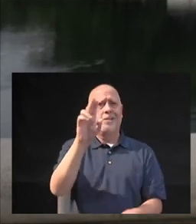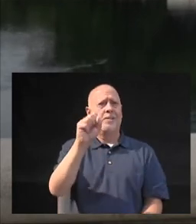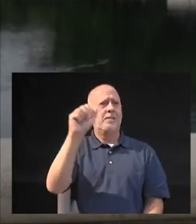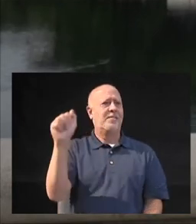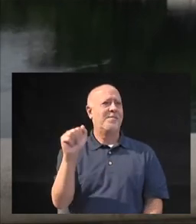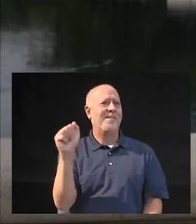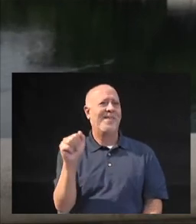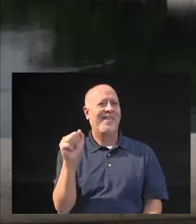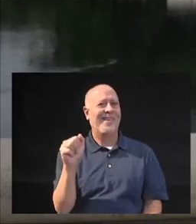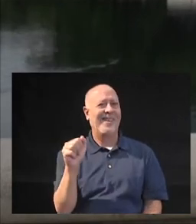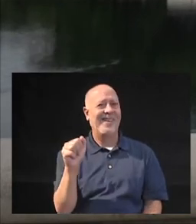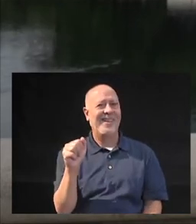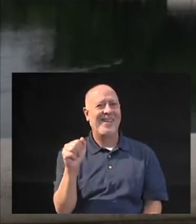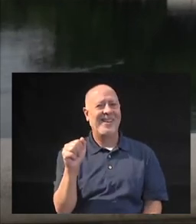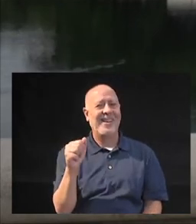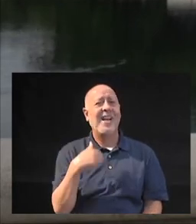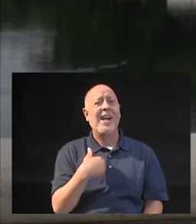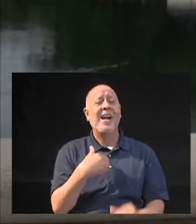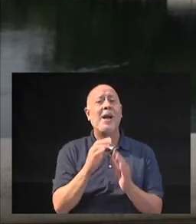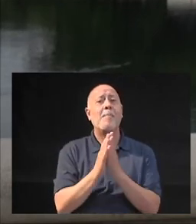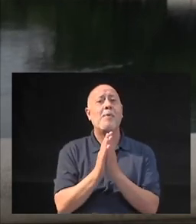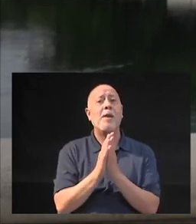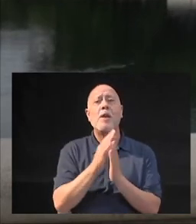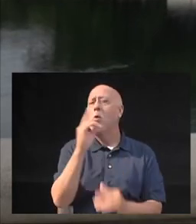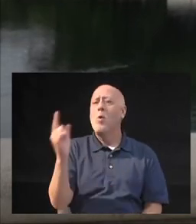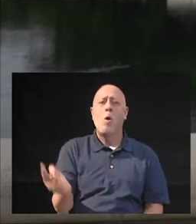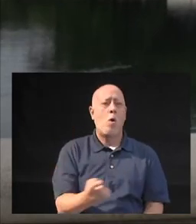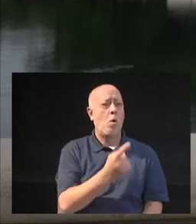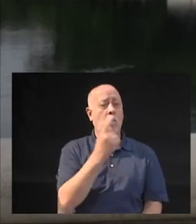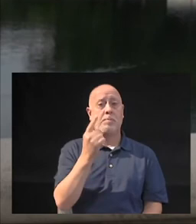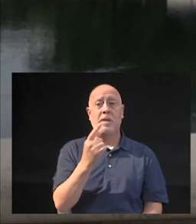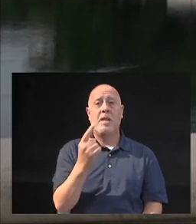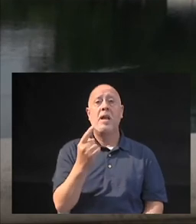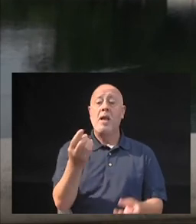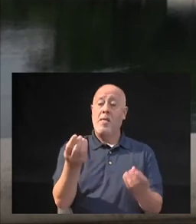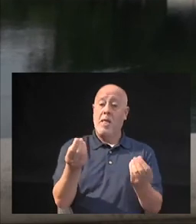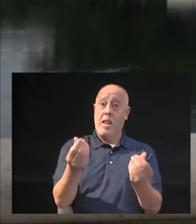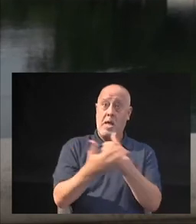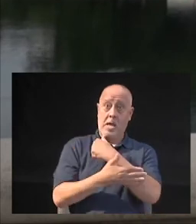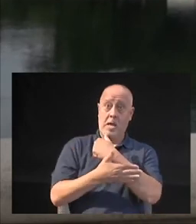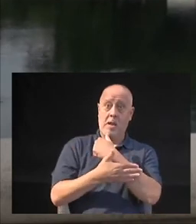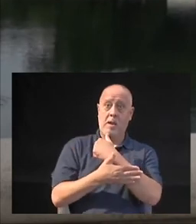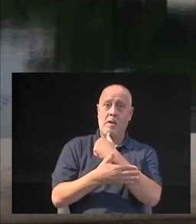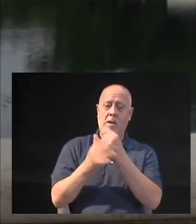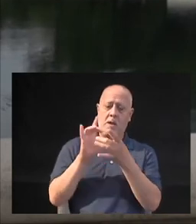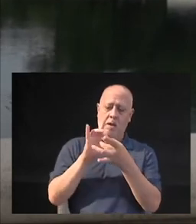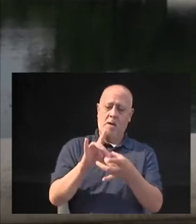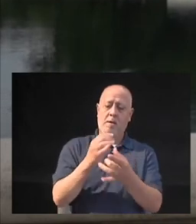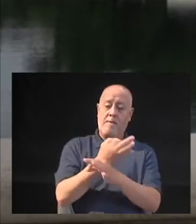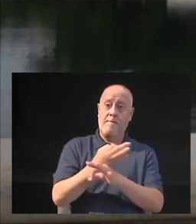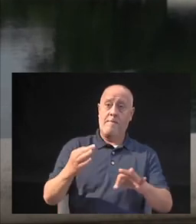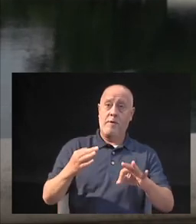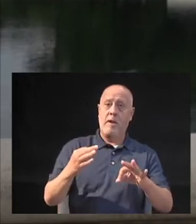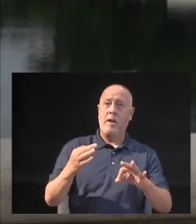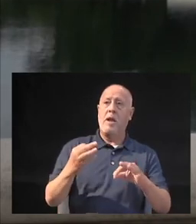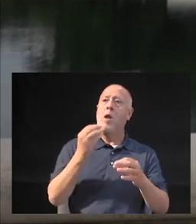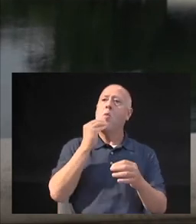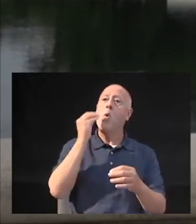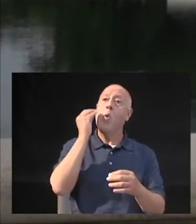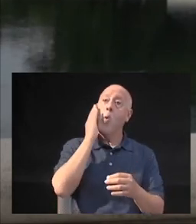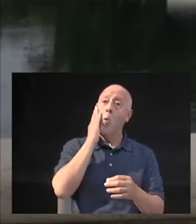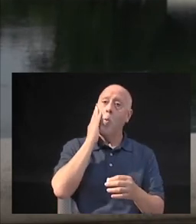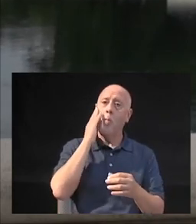America. I pray it will always be the land of the free and the home of people brave enough to do the